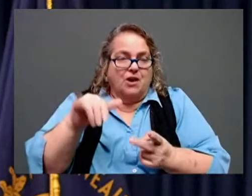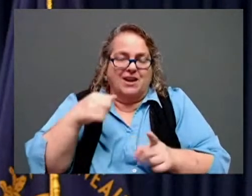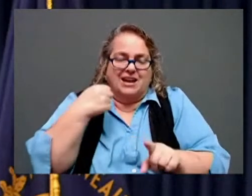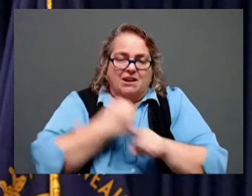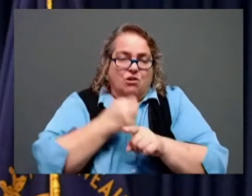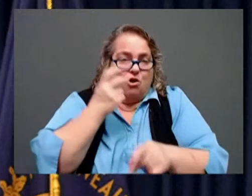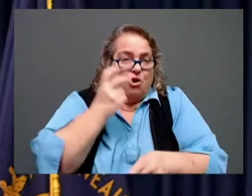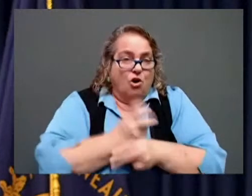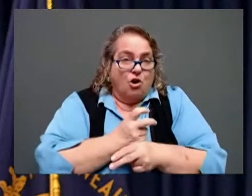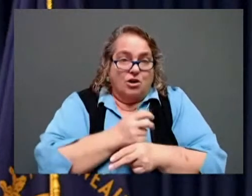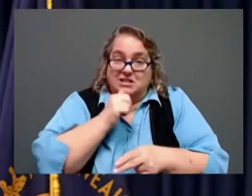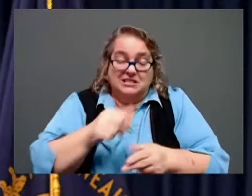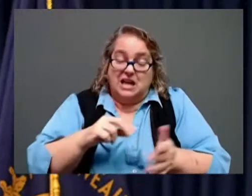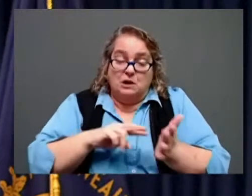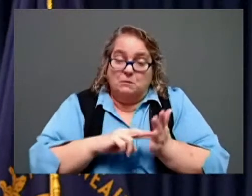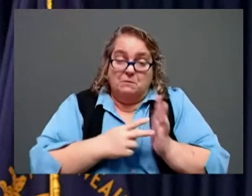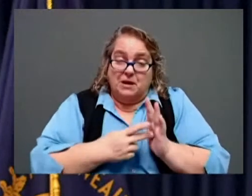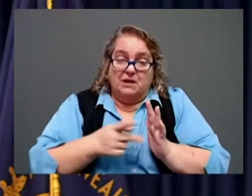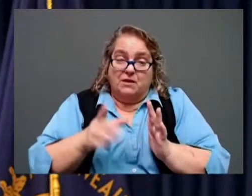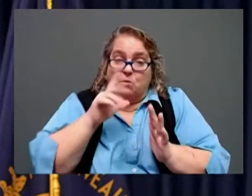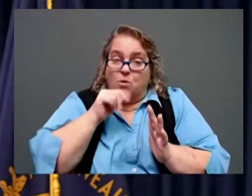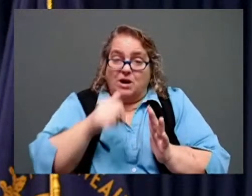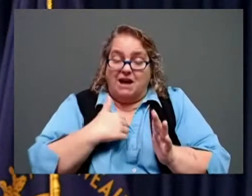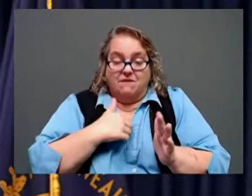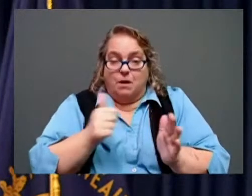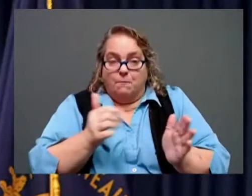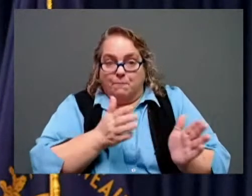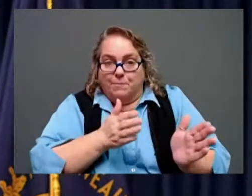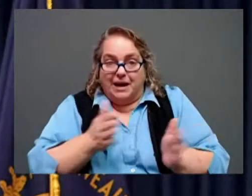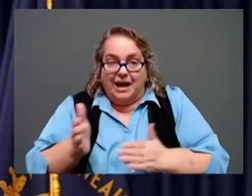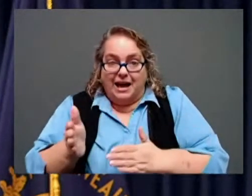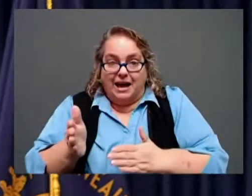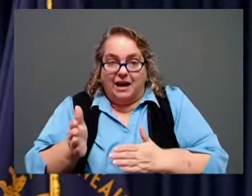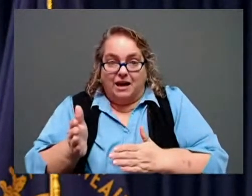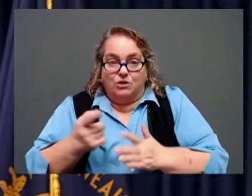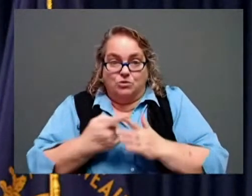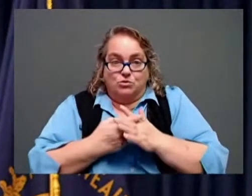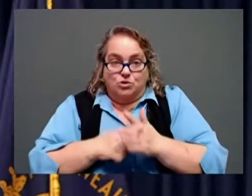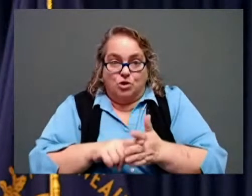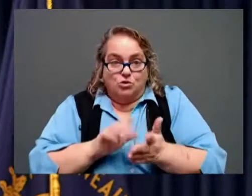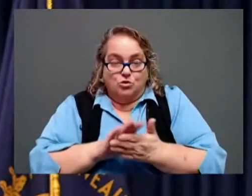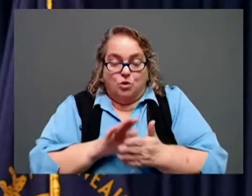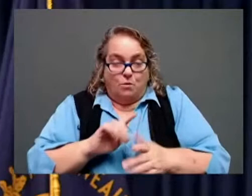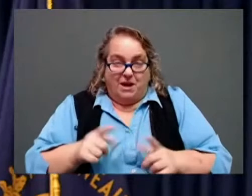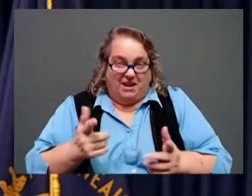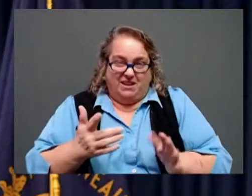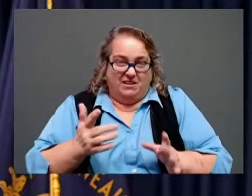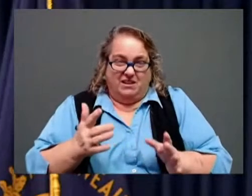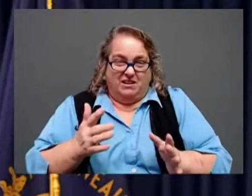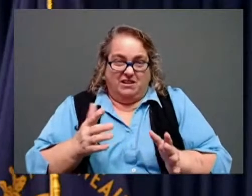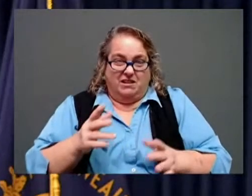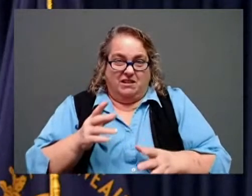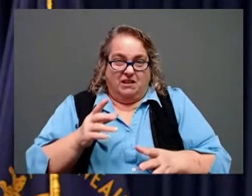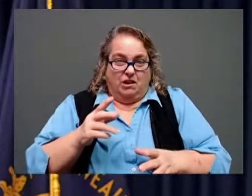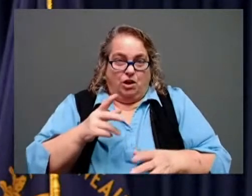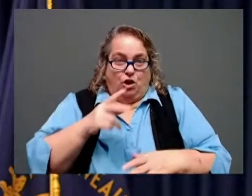mean that they're not going to have a plan to start school. But I mean, looking at Knott, the number of schools